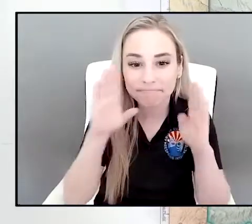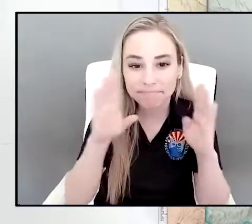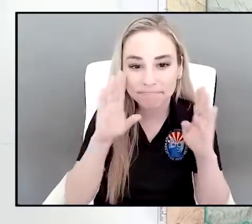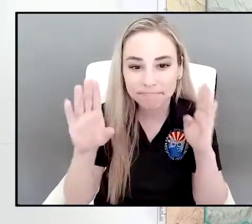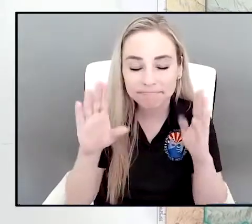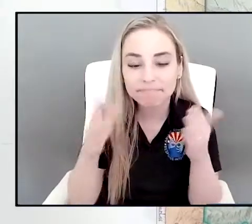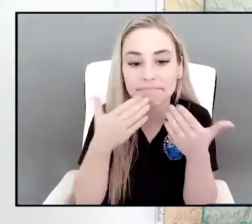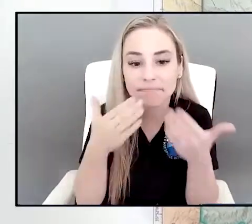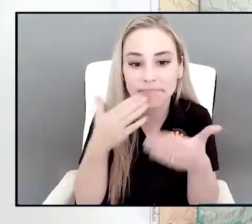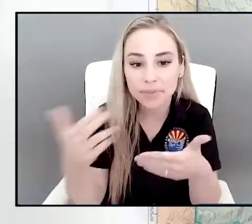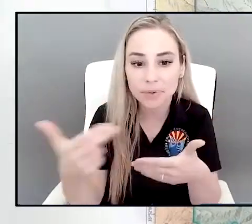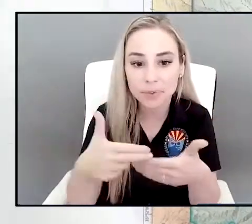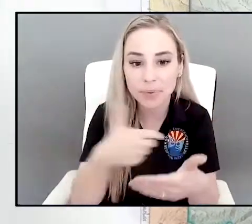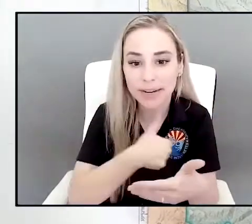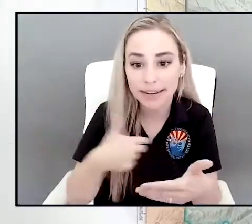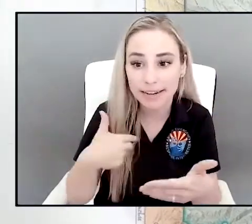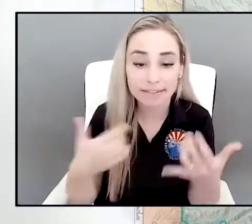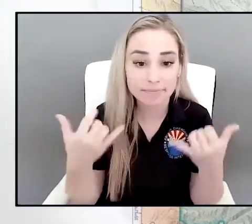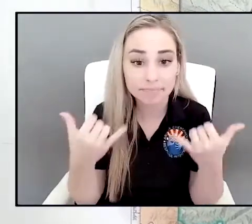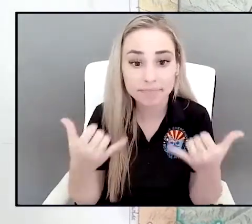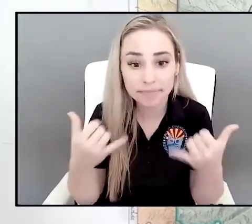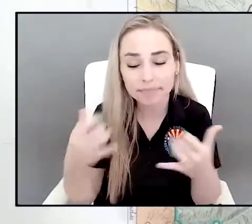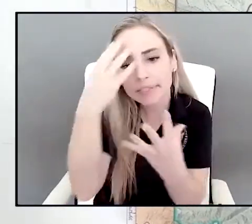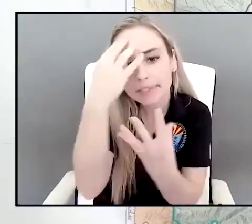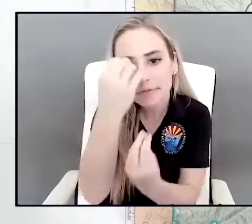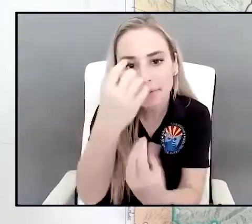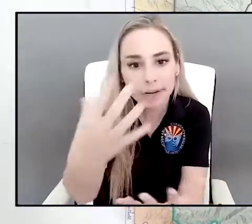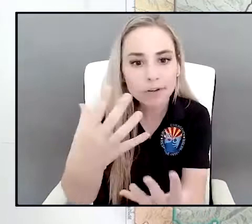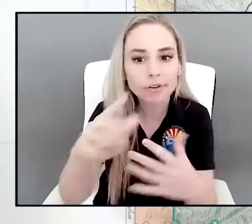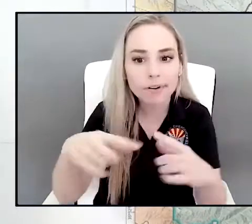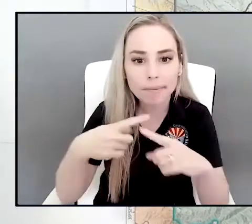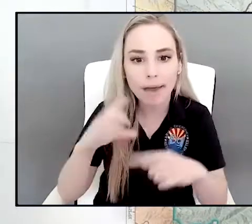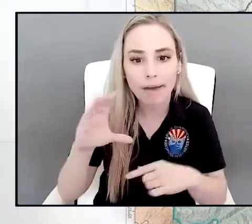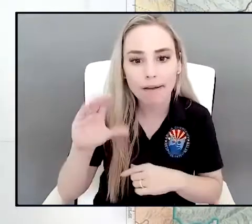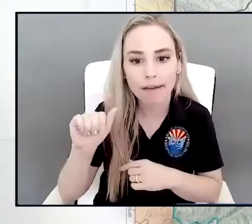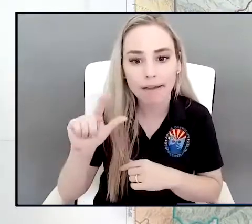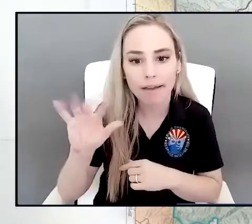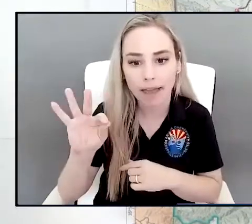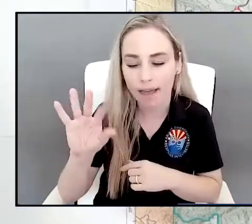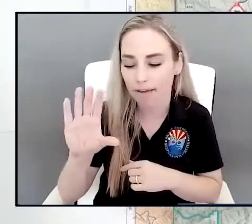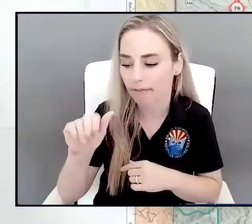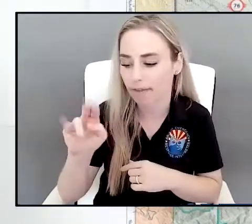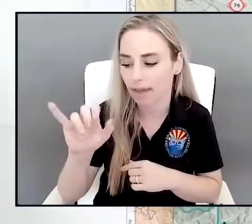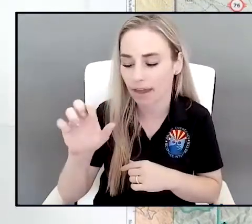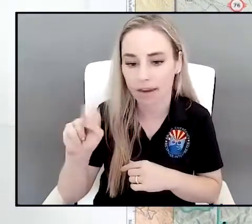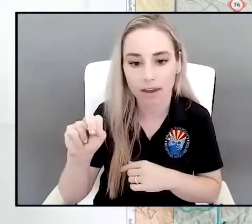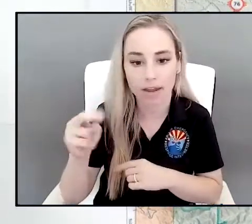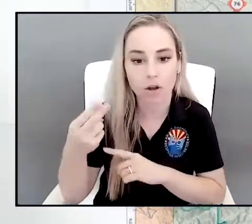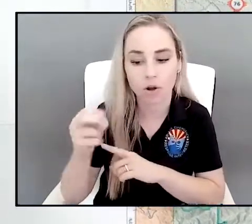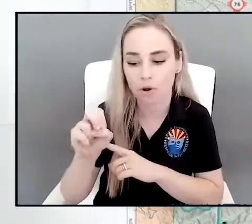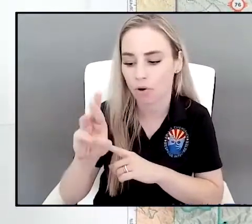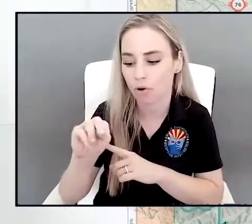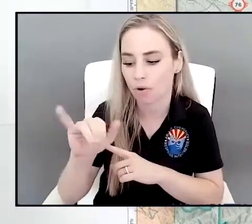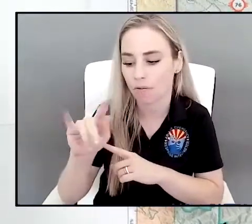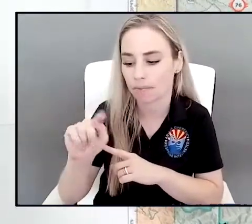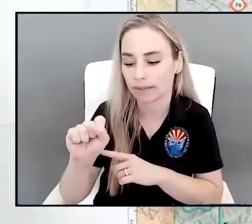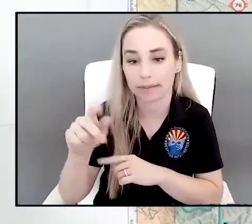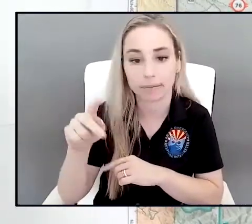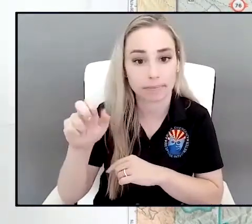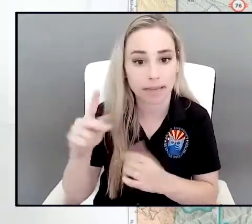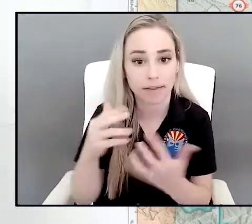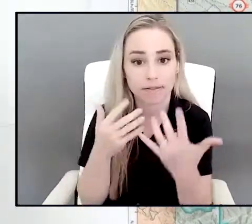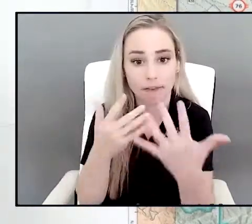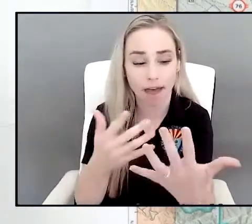Hello, everyone. Thanks for joining us for an information update regarding the Calf Canyon and Hermits Peak Fire. My name is Aaron Hulburd. I'm